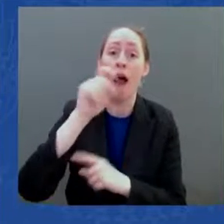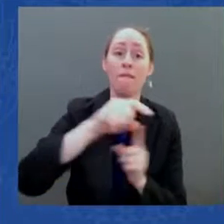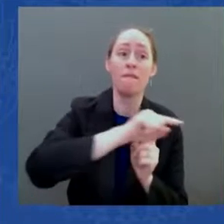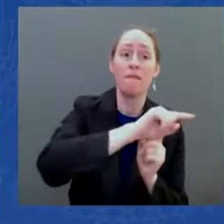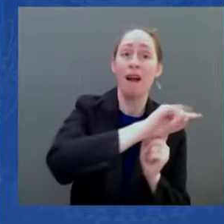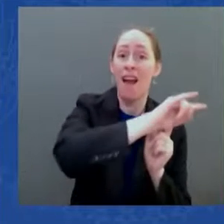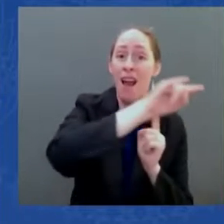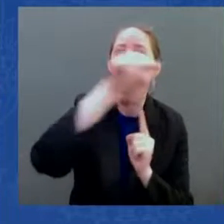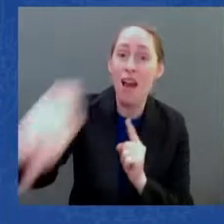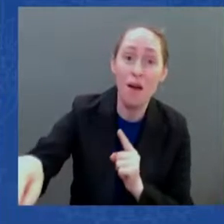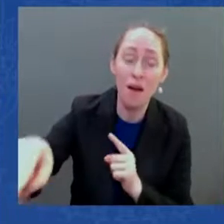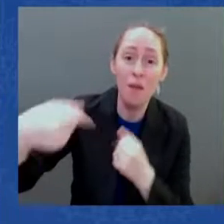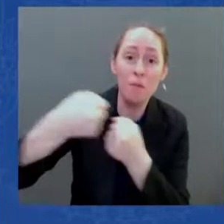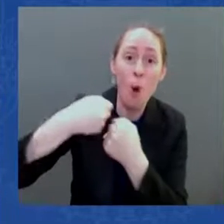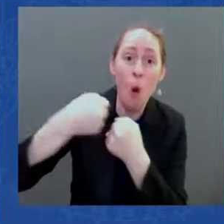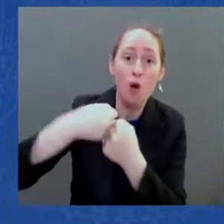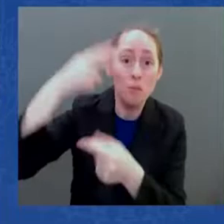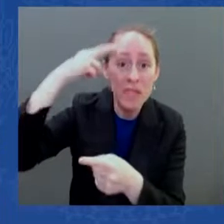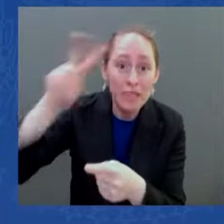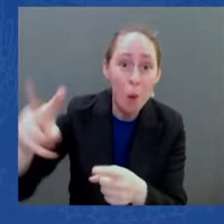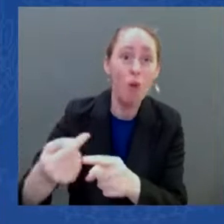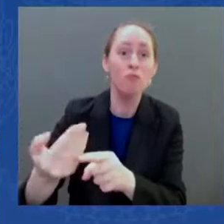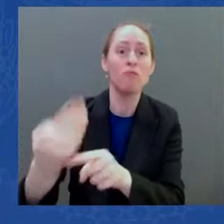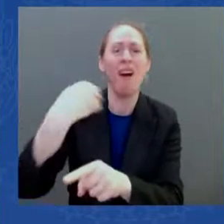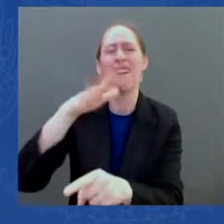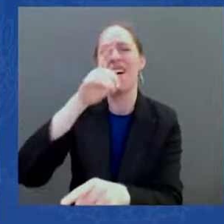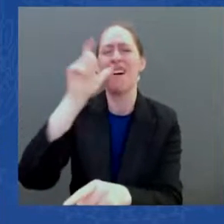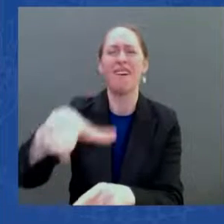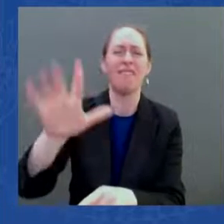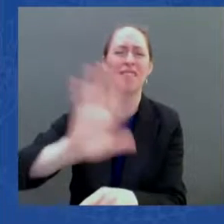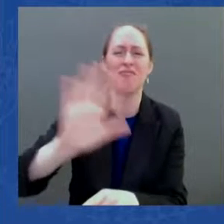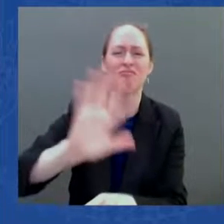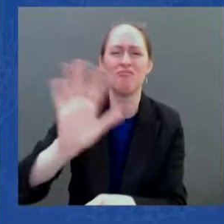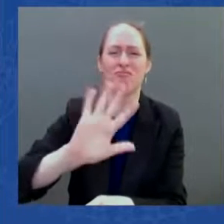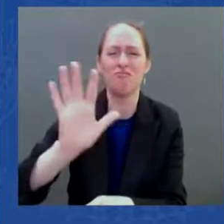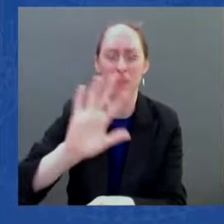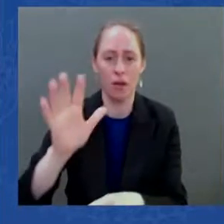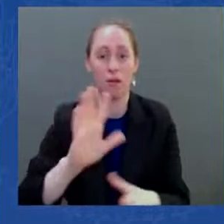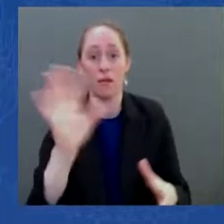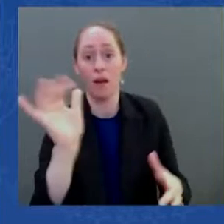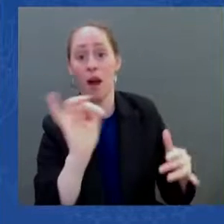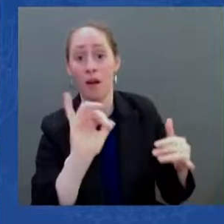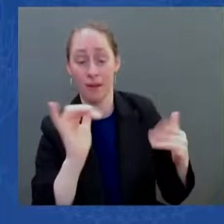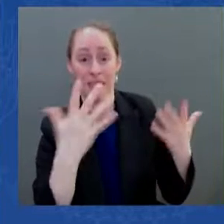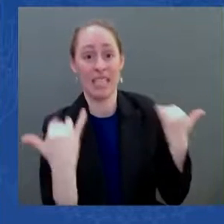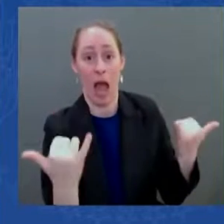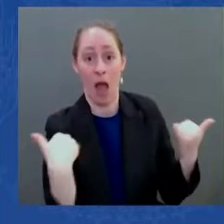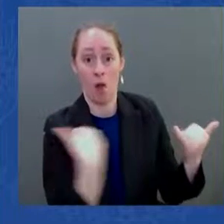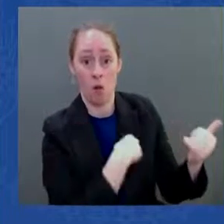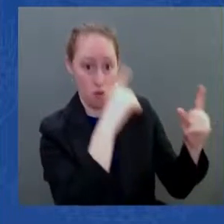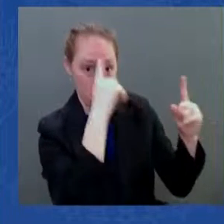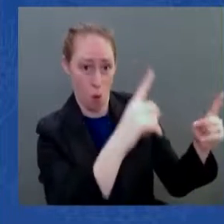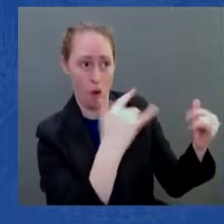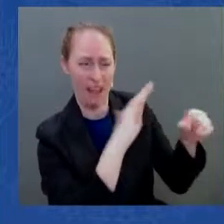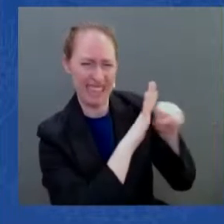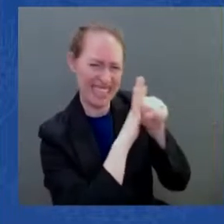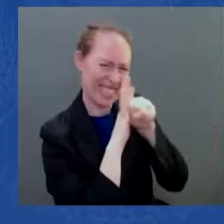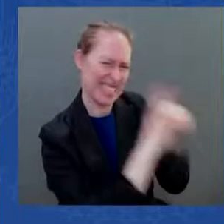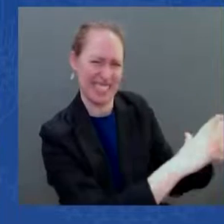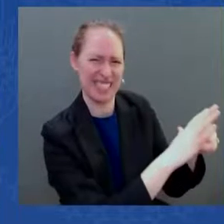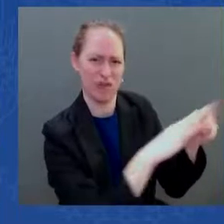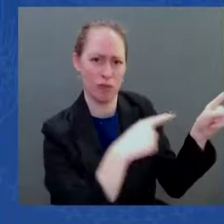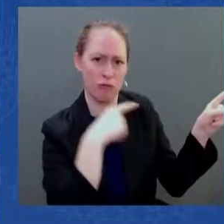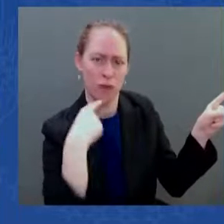further isolate Russia on the world stage. Yesterday, the Treasury Department rolled out additional measures to crack down on the entities